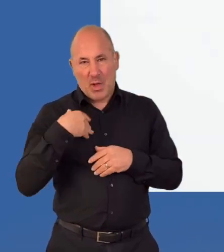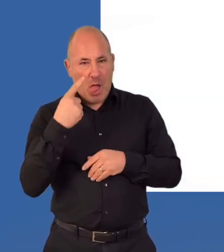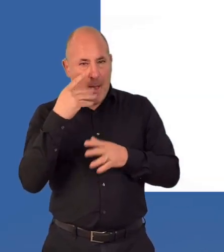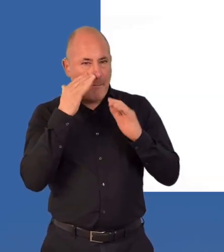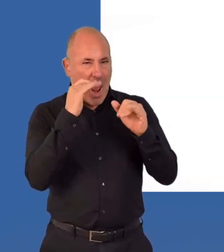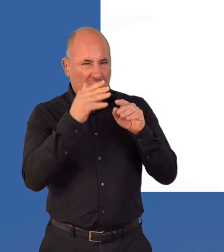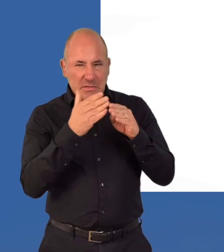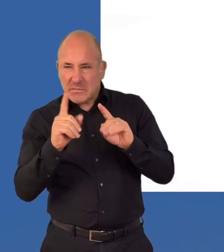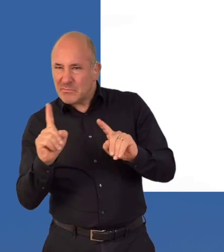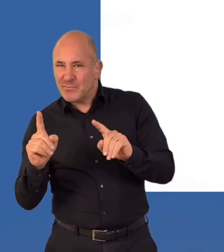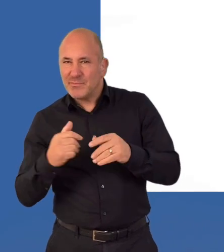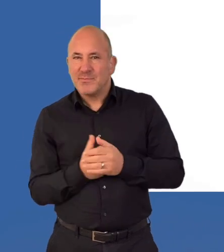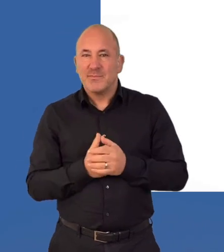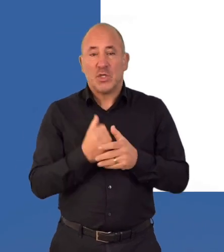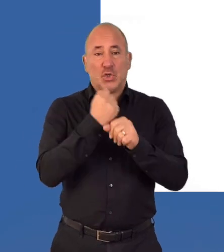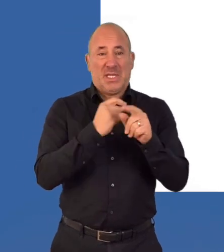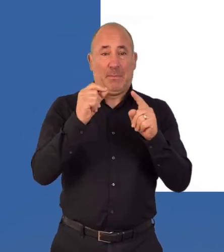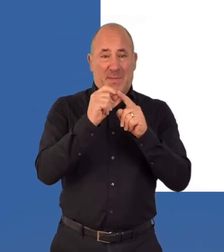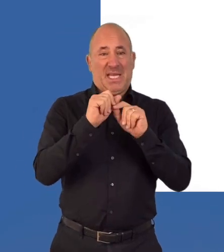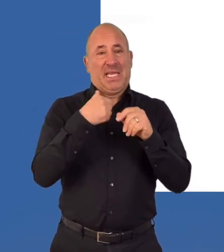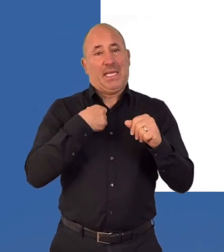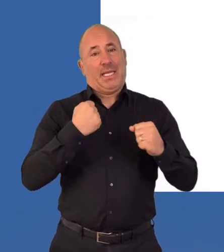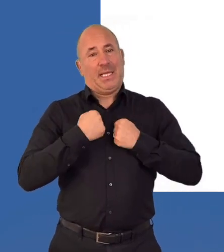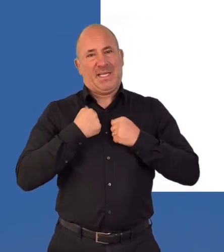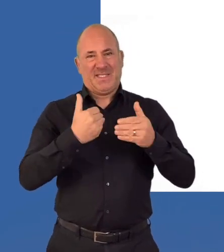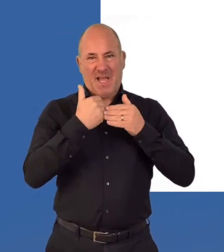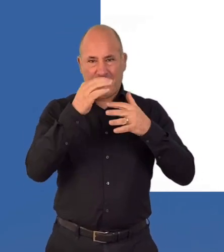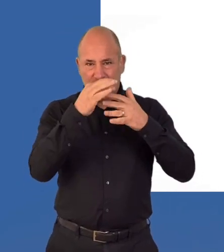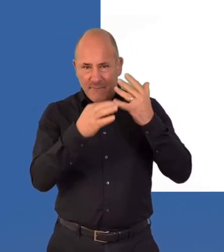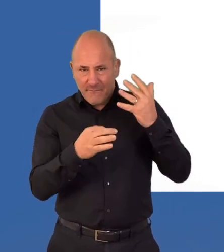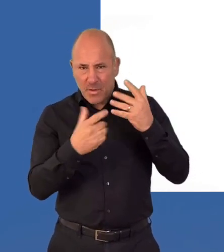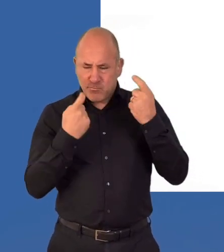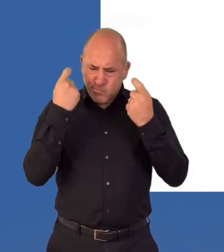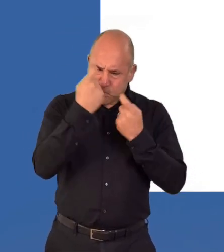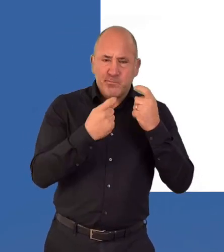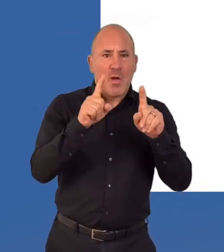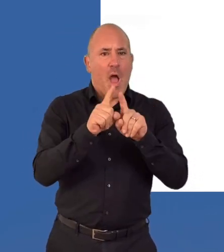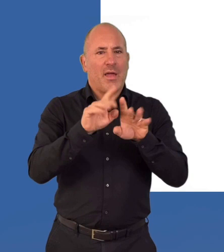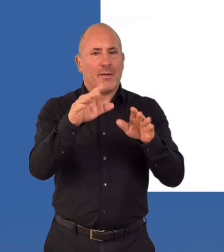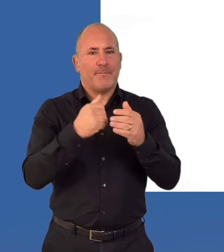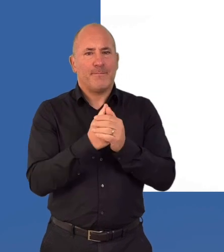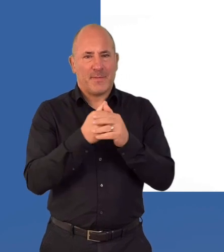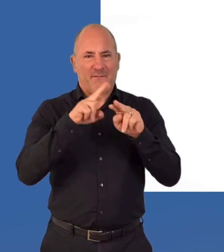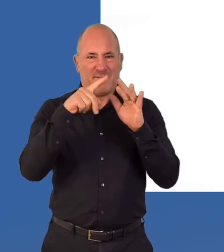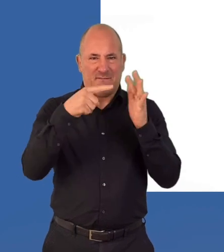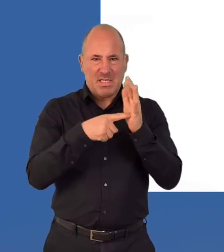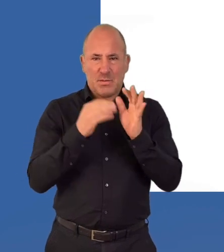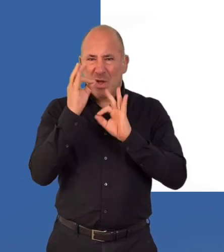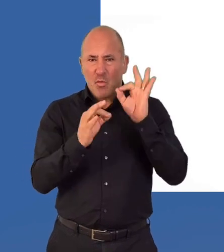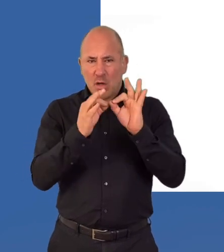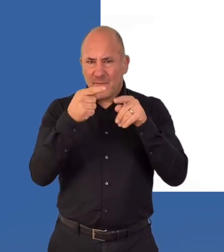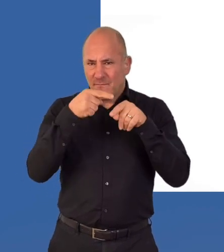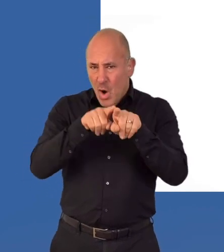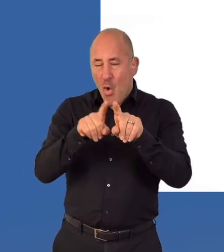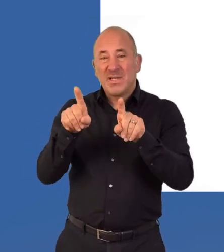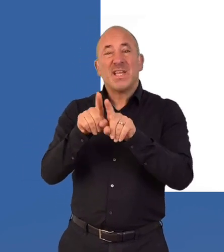2023. GP practice safety netting and things to consider include the following: tracking the fit requests